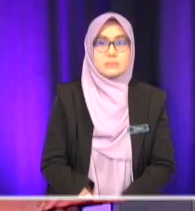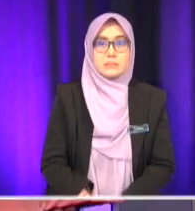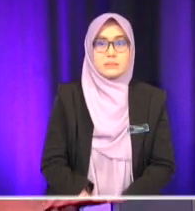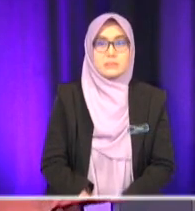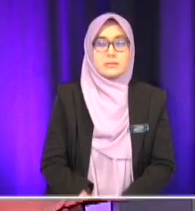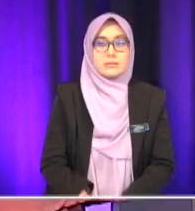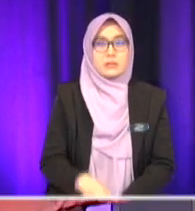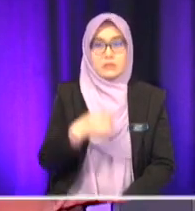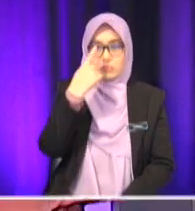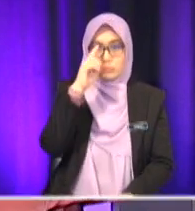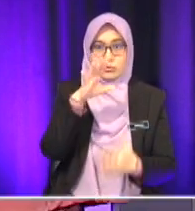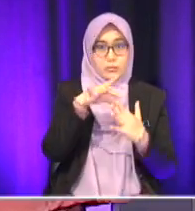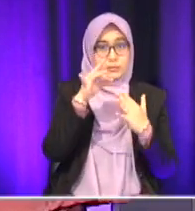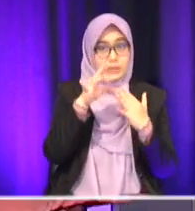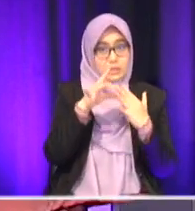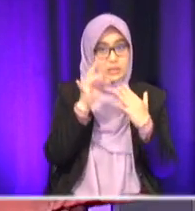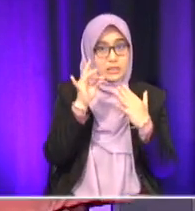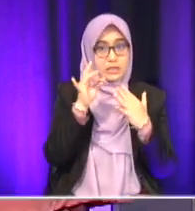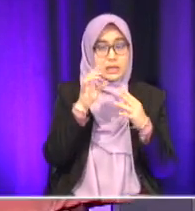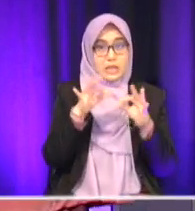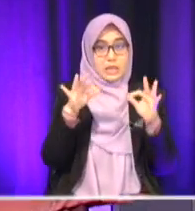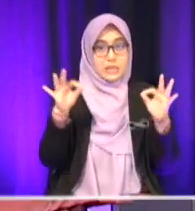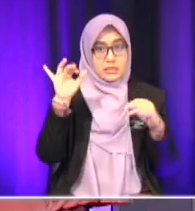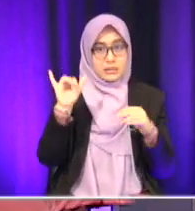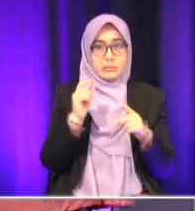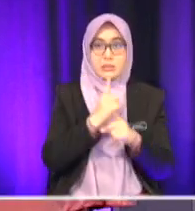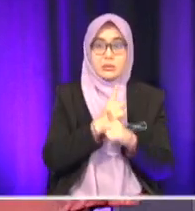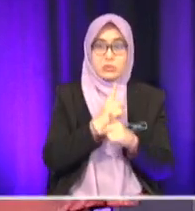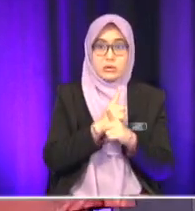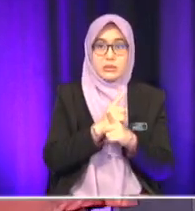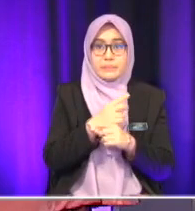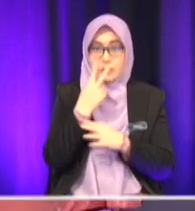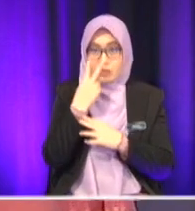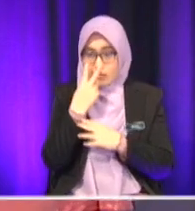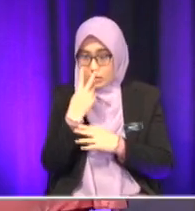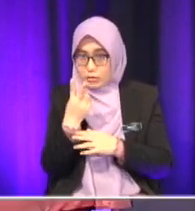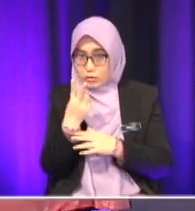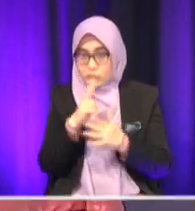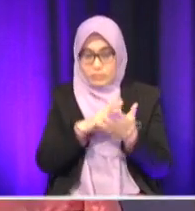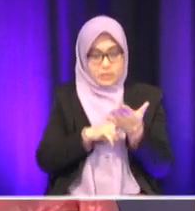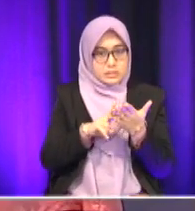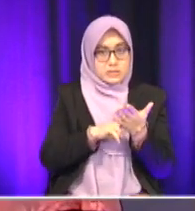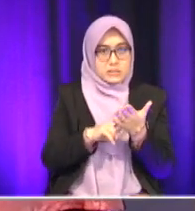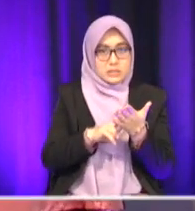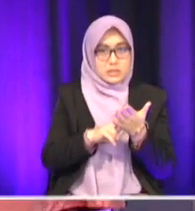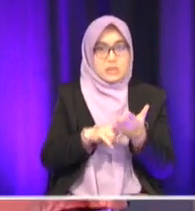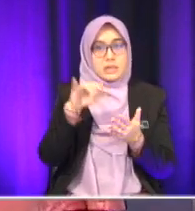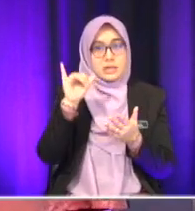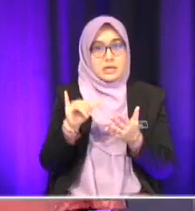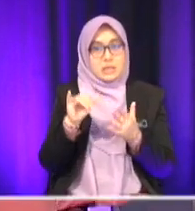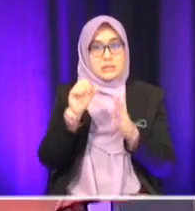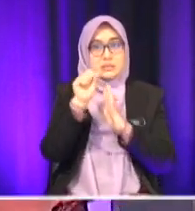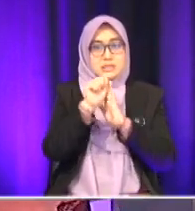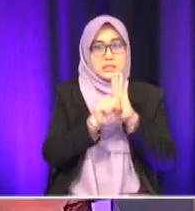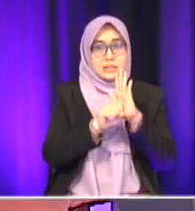correct sentence is look at the sentence before and after. Okay. So the clue is